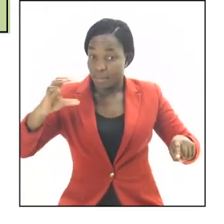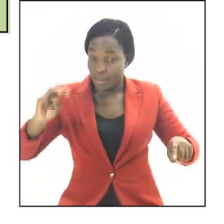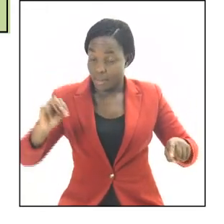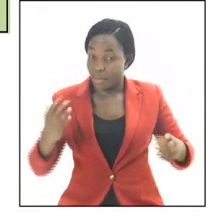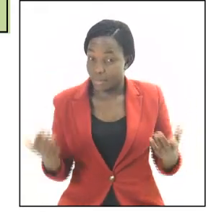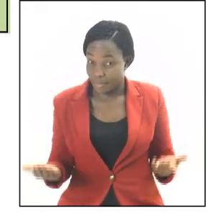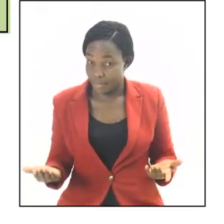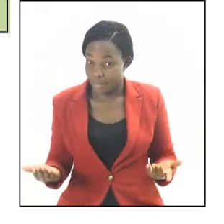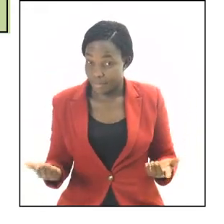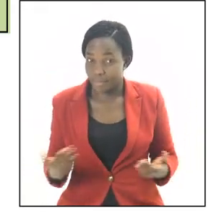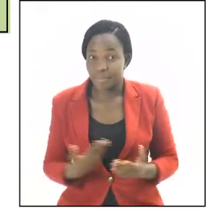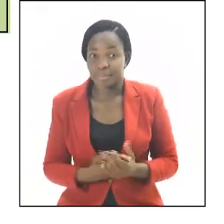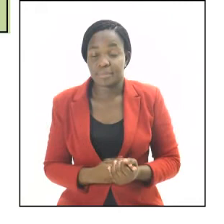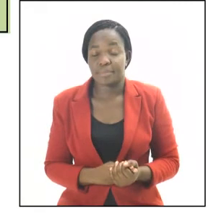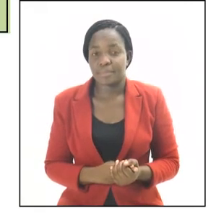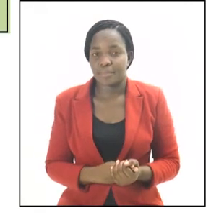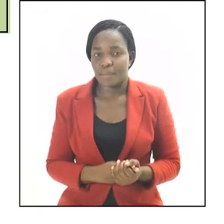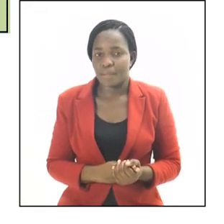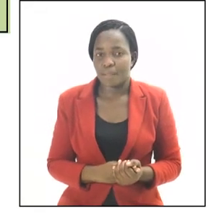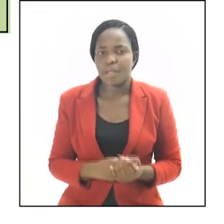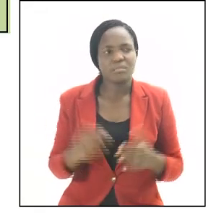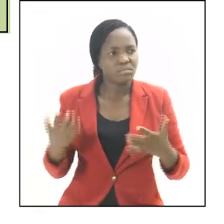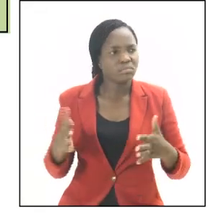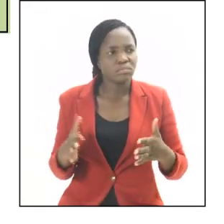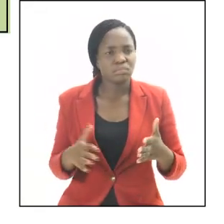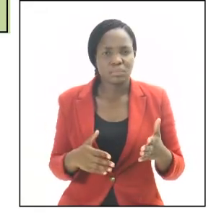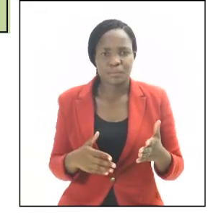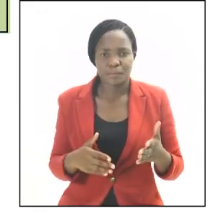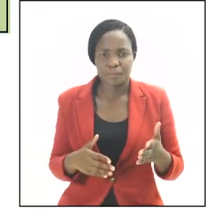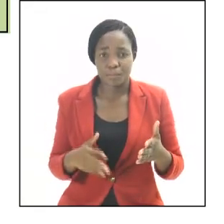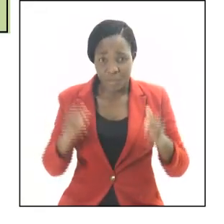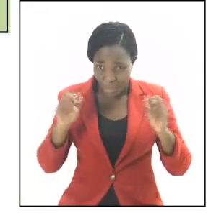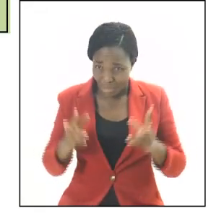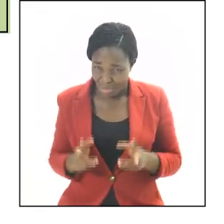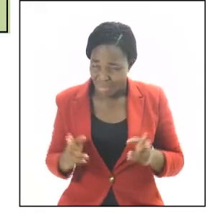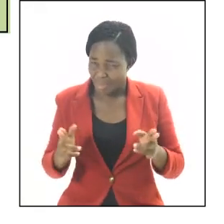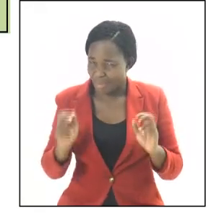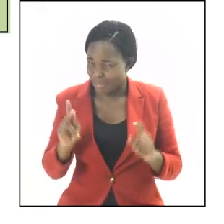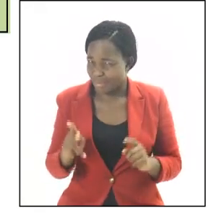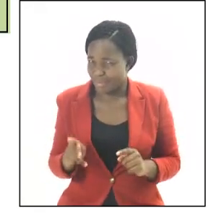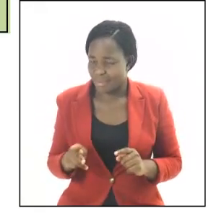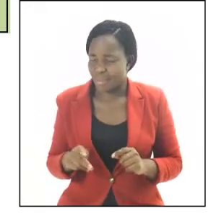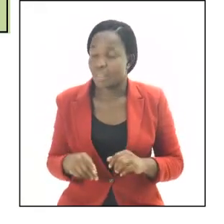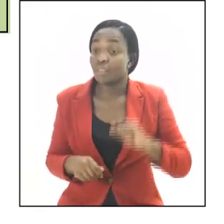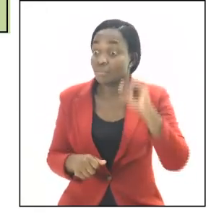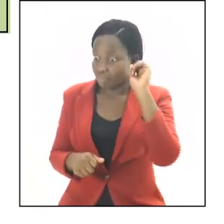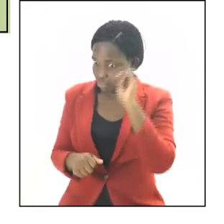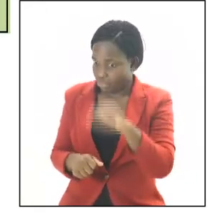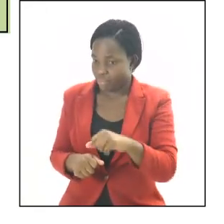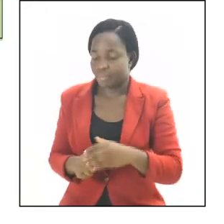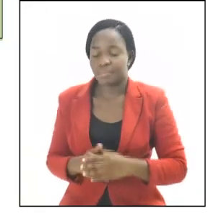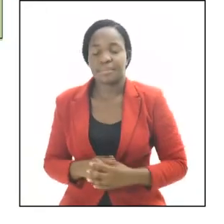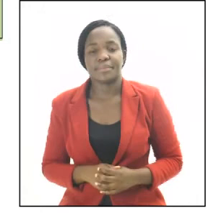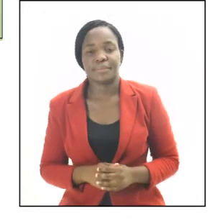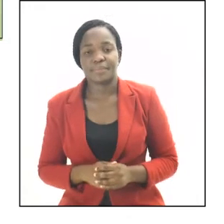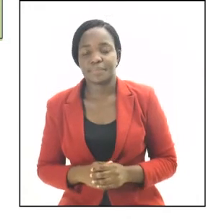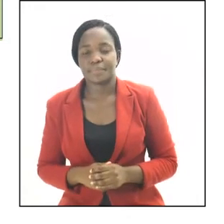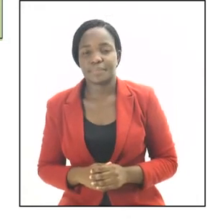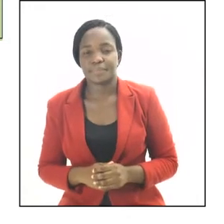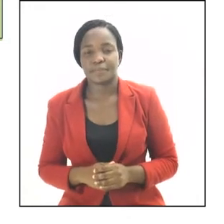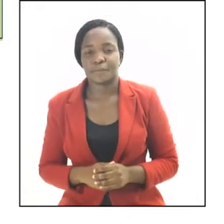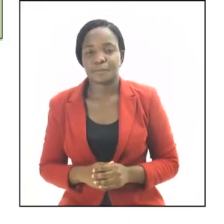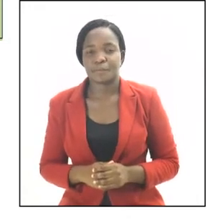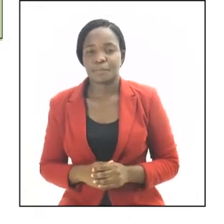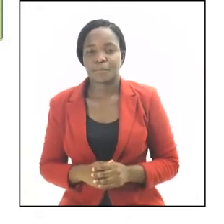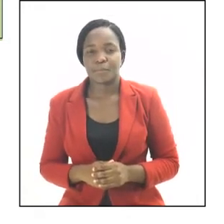centimeters. Done, ma'am. Are we going to cut them out again? Yes. Look, if you take